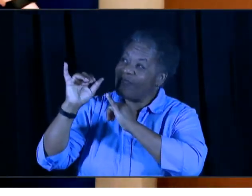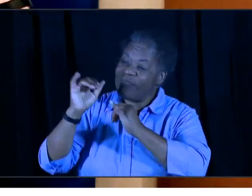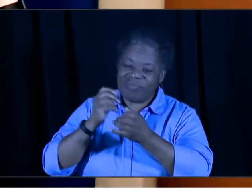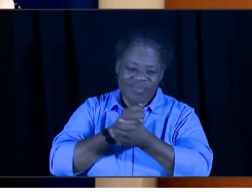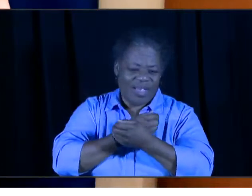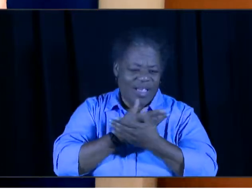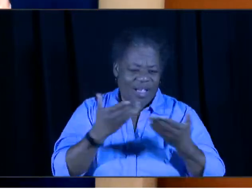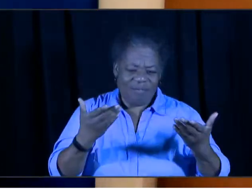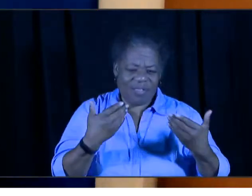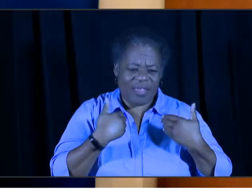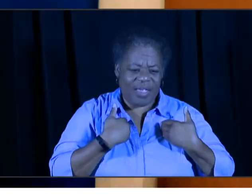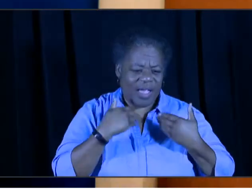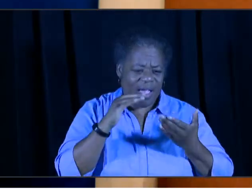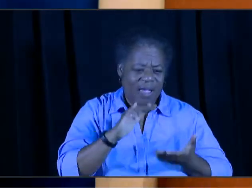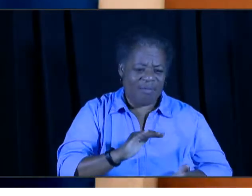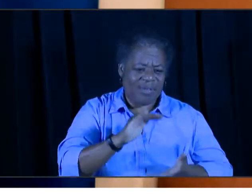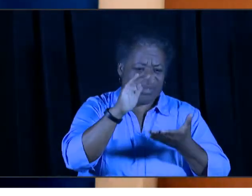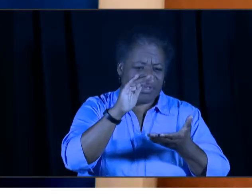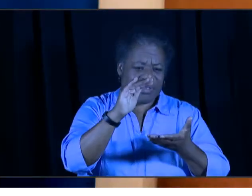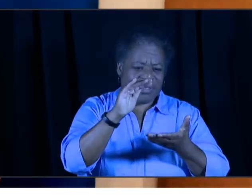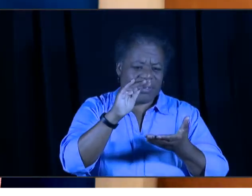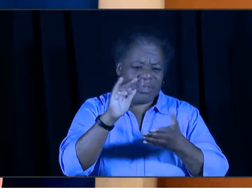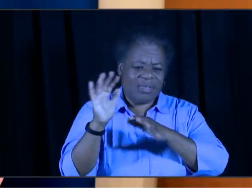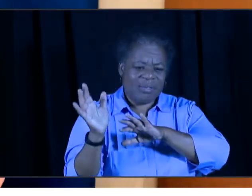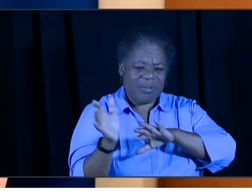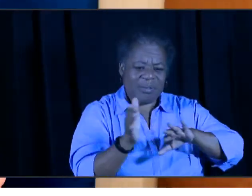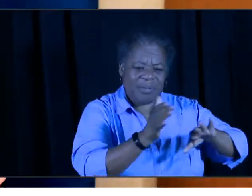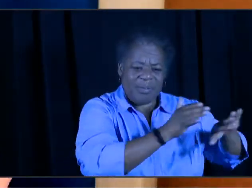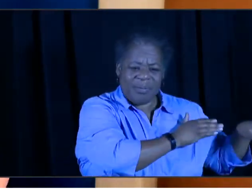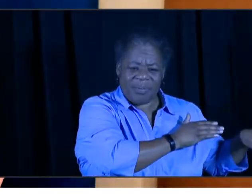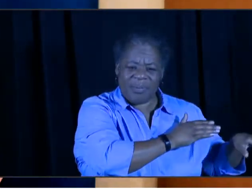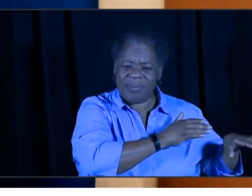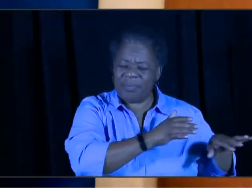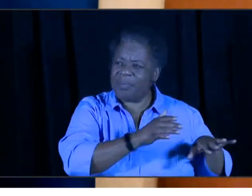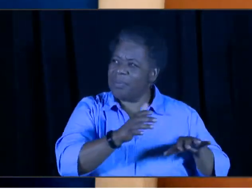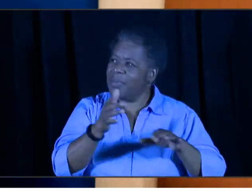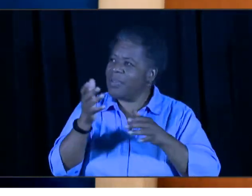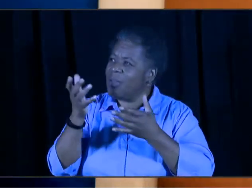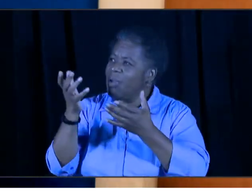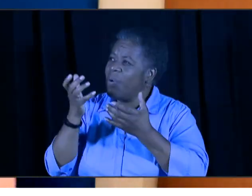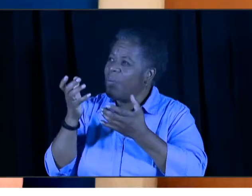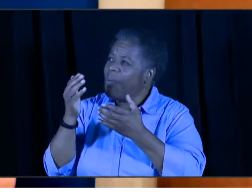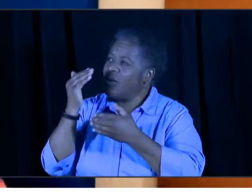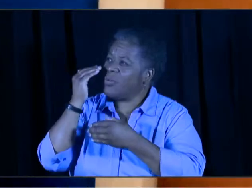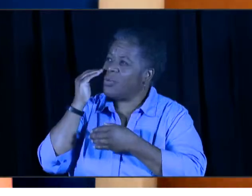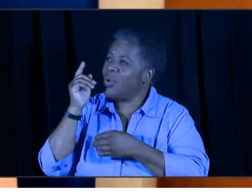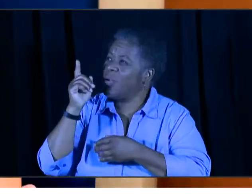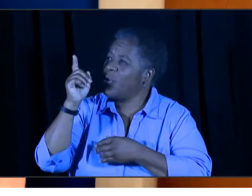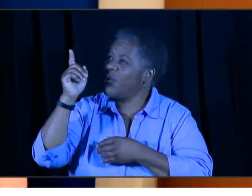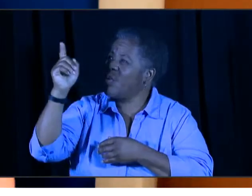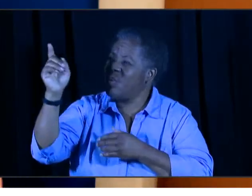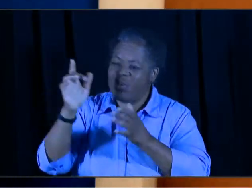have just to know you. Jesus, there's no